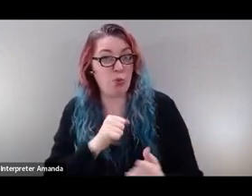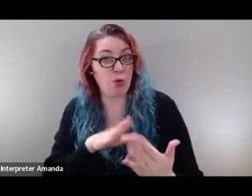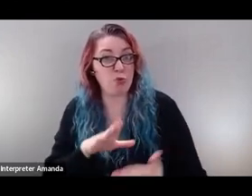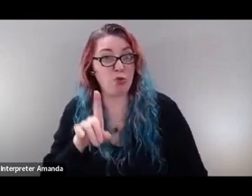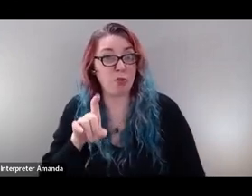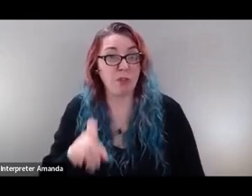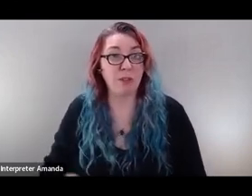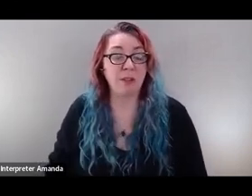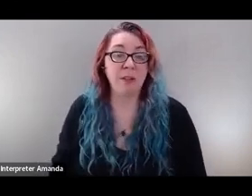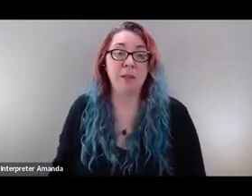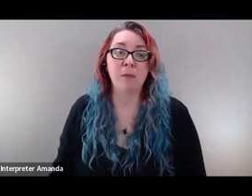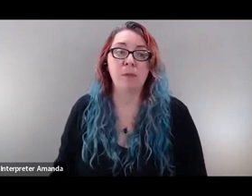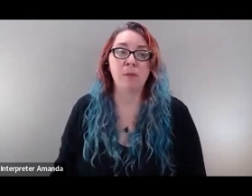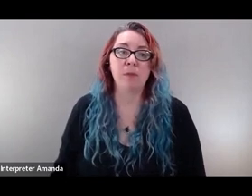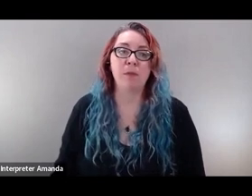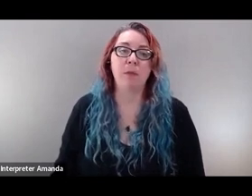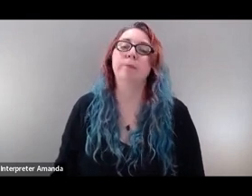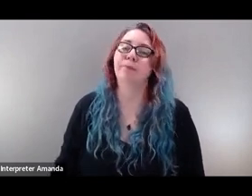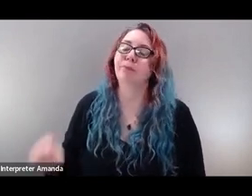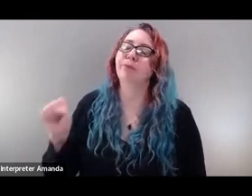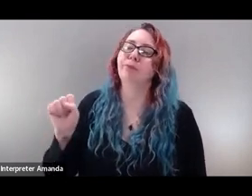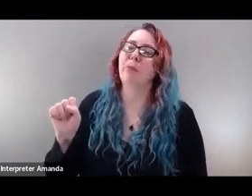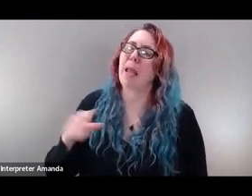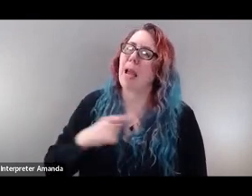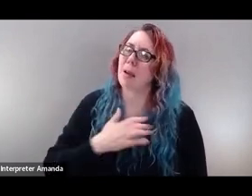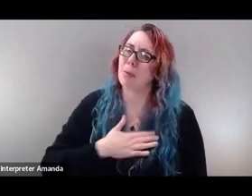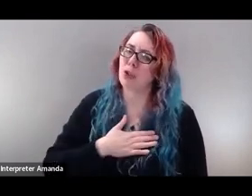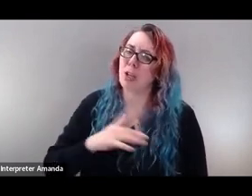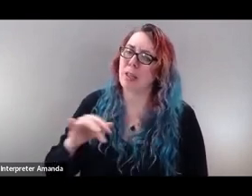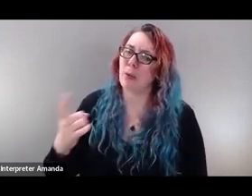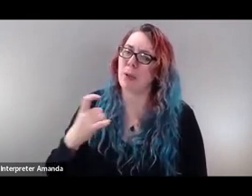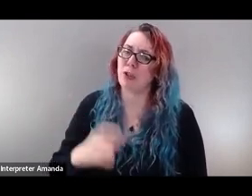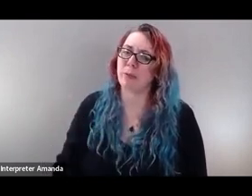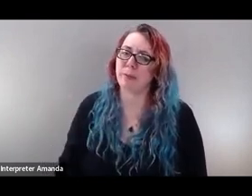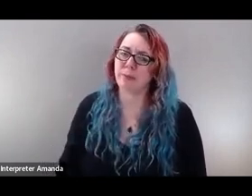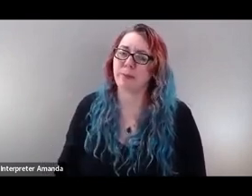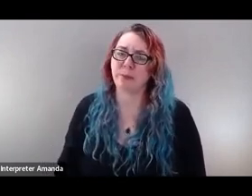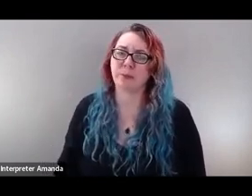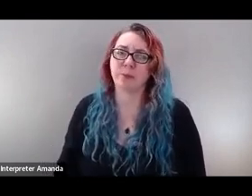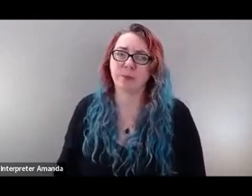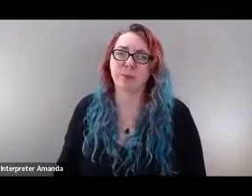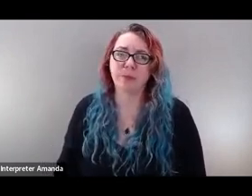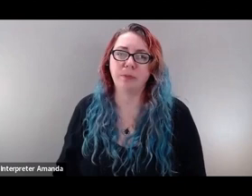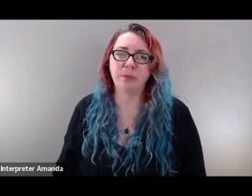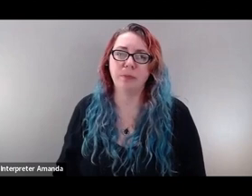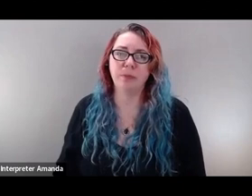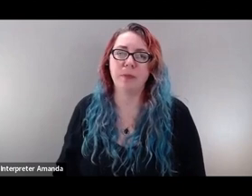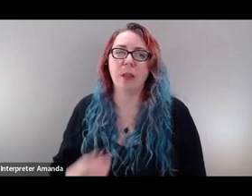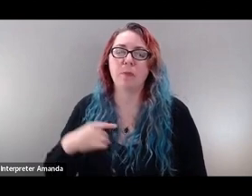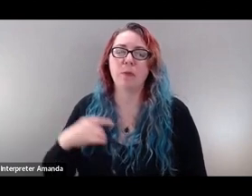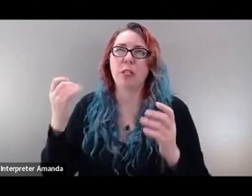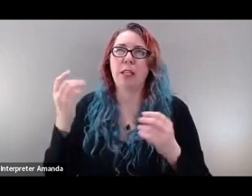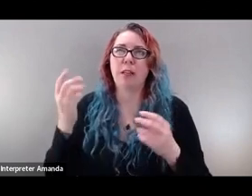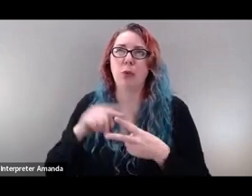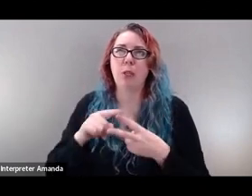Yeah, definitely. I really appreciate this question. I think it gets me thinking about two things. The first is something that Amanda brought up earlier